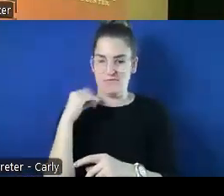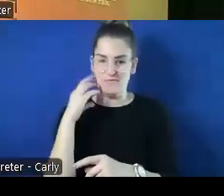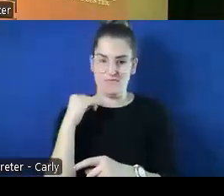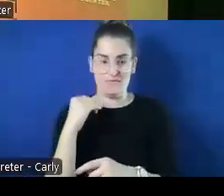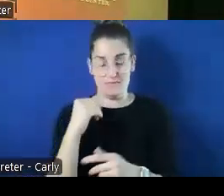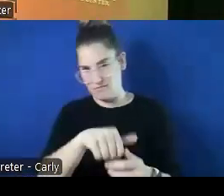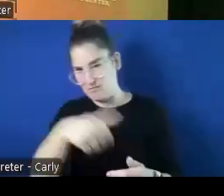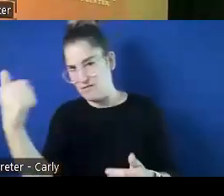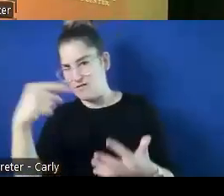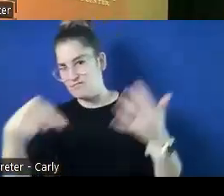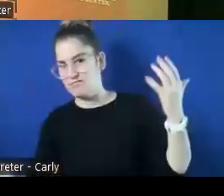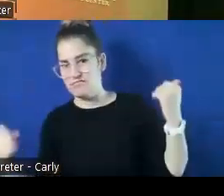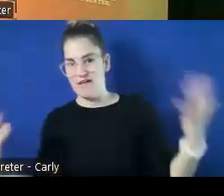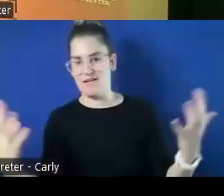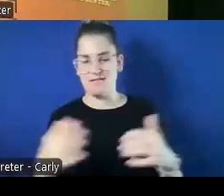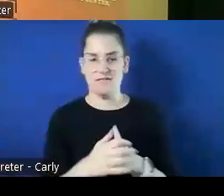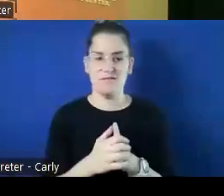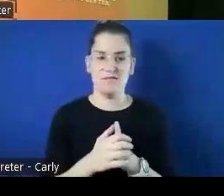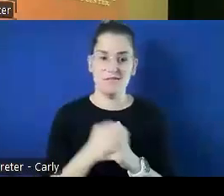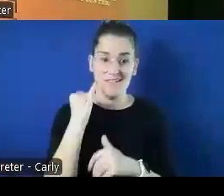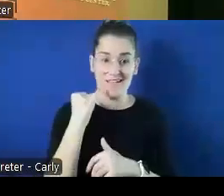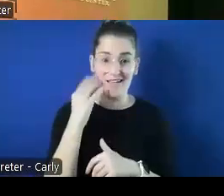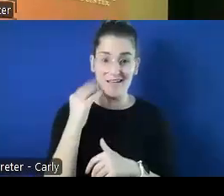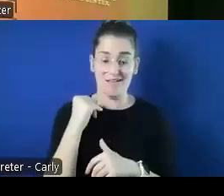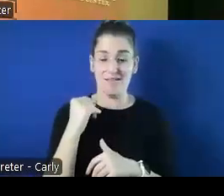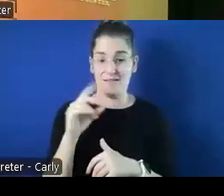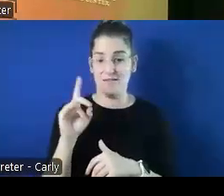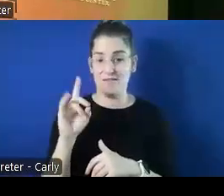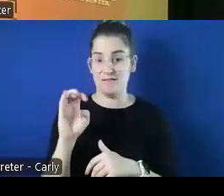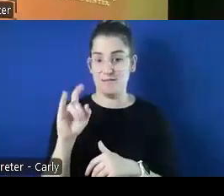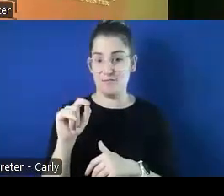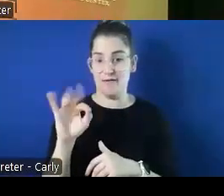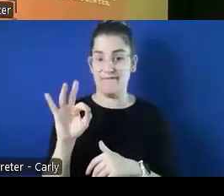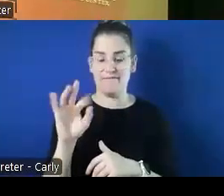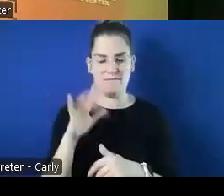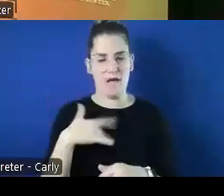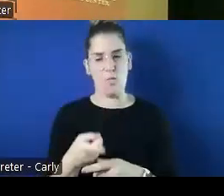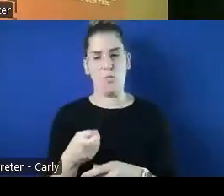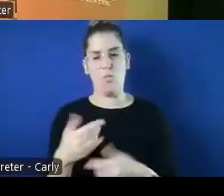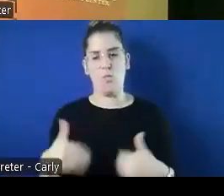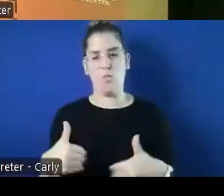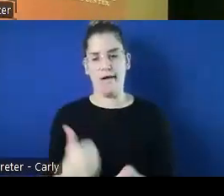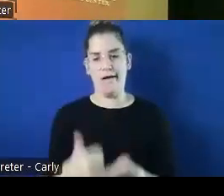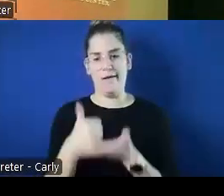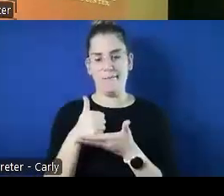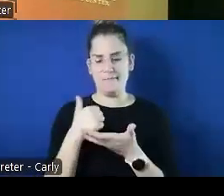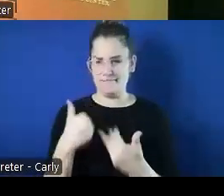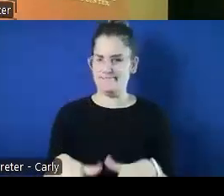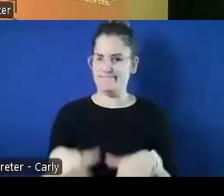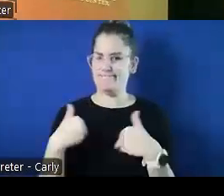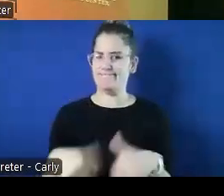interpreters. Of those who participated in a debriefing, all felt that it was helpful. One interpreter said, "Debriefing helped big time.